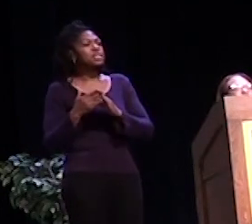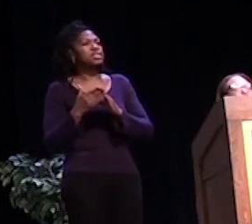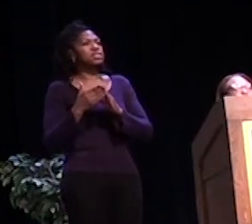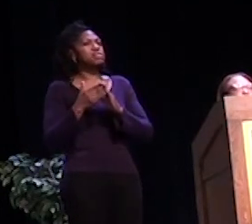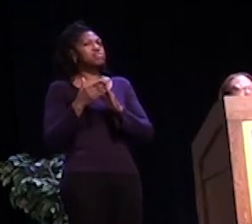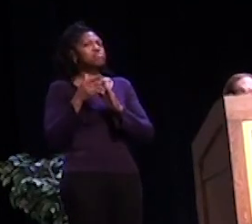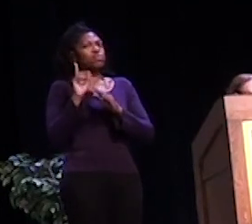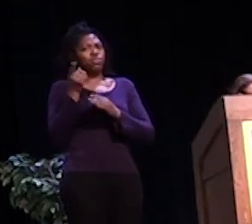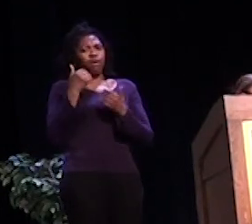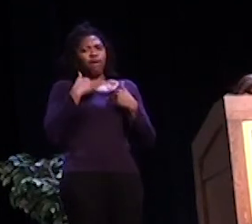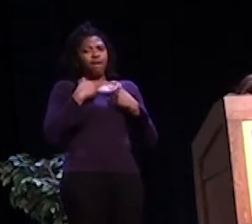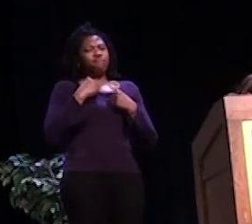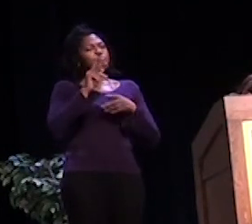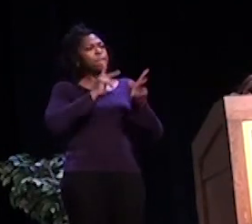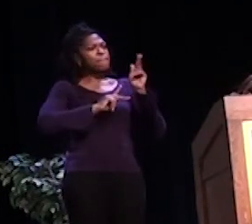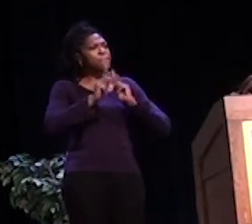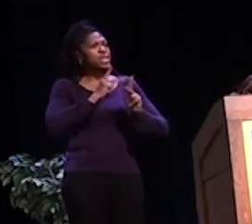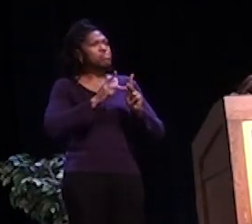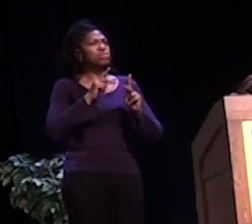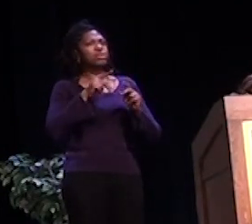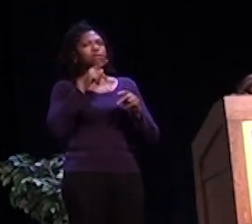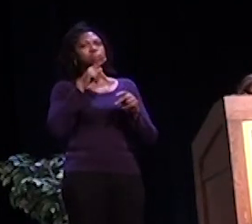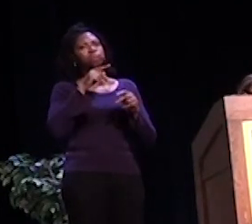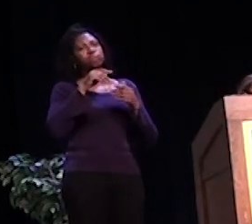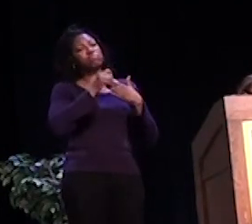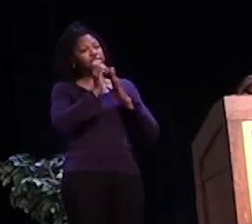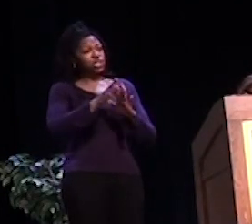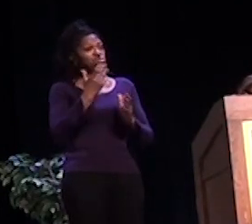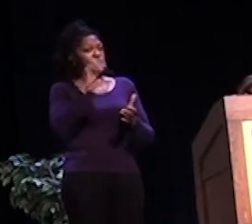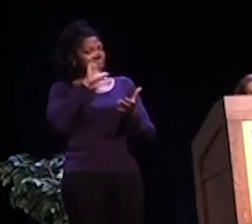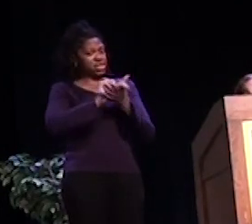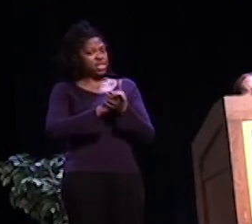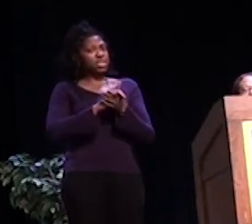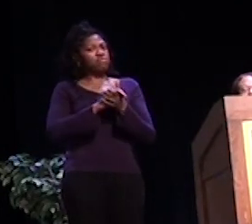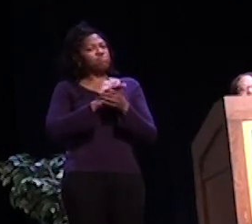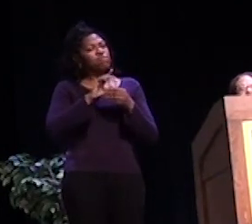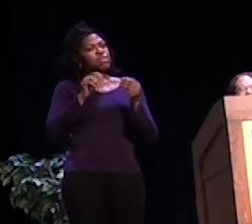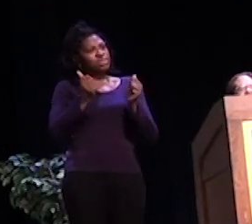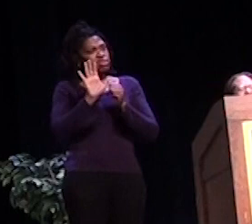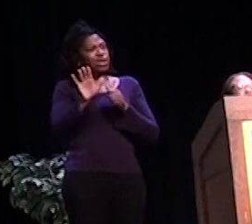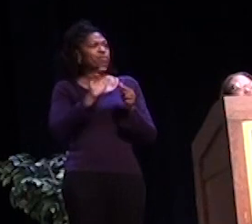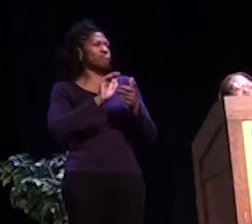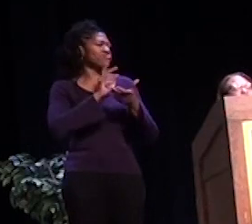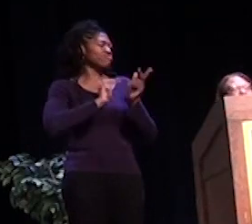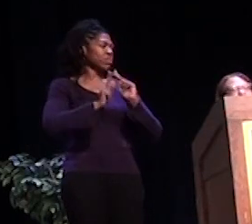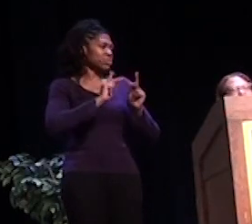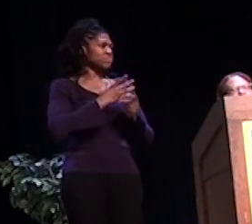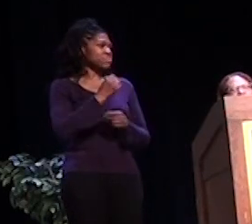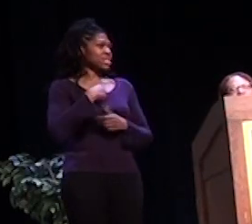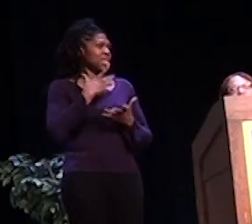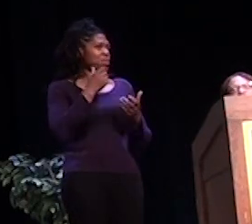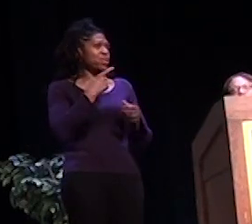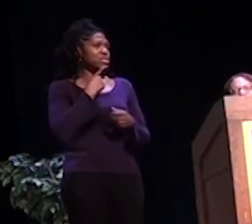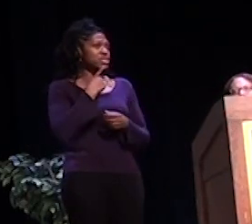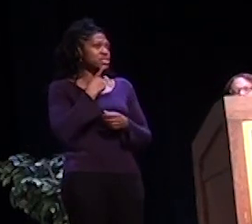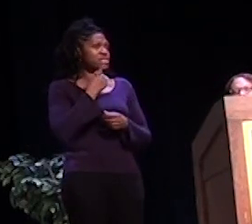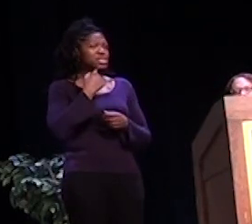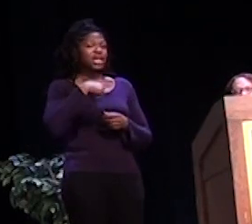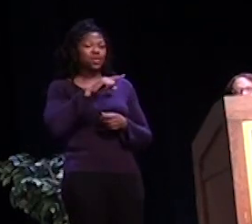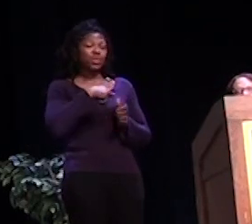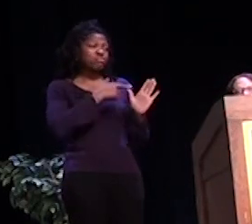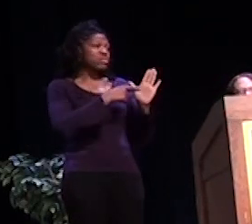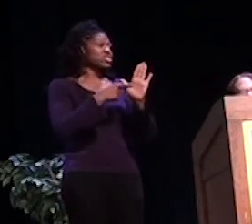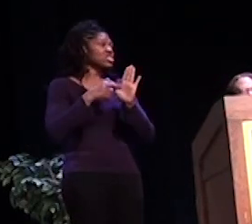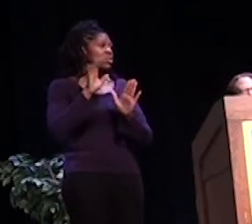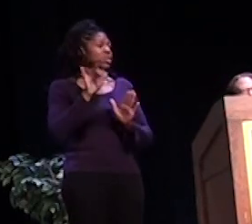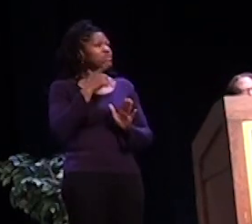passionate leaders who believe in their people. And I'd like to say, particularly at HUD, we've been delivering